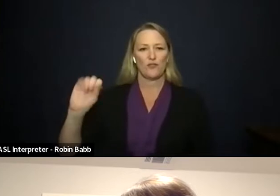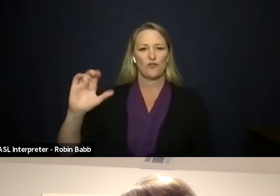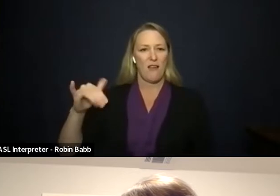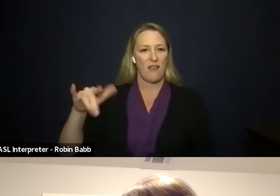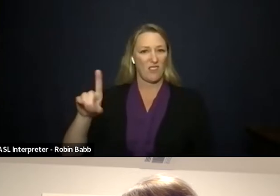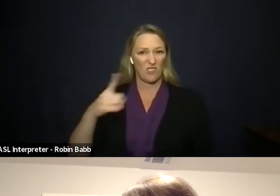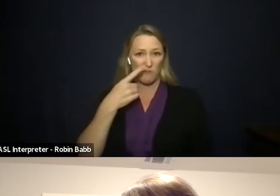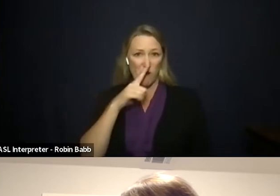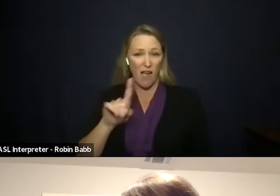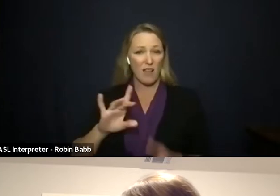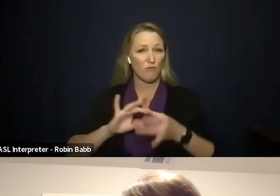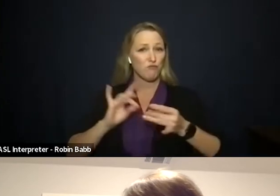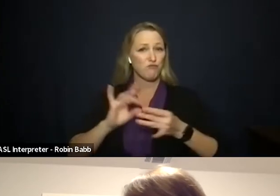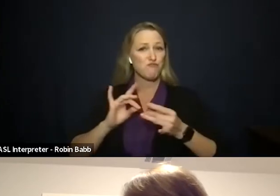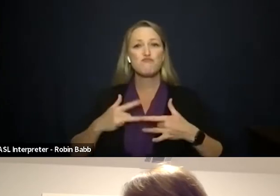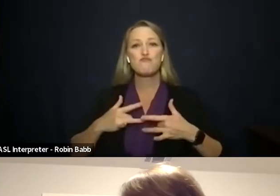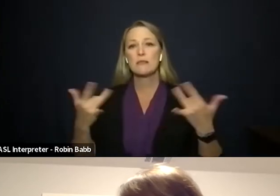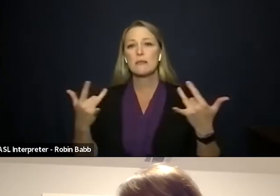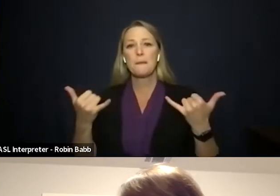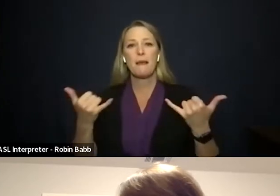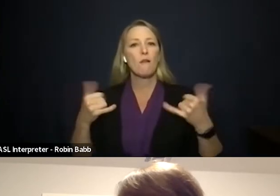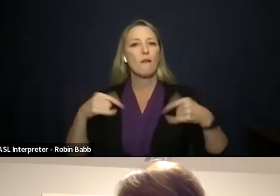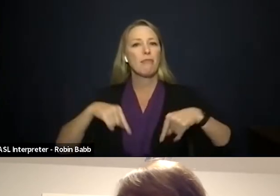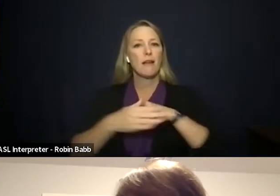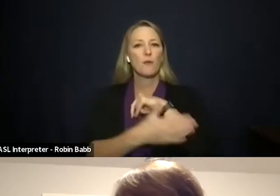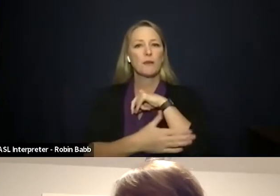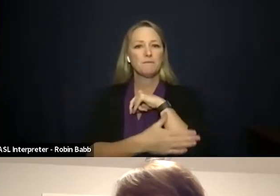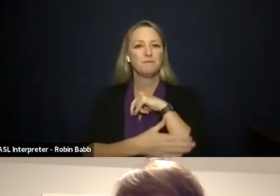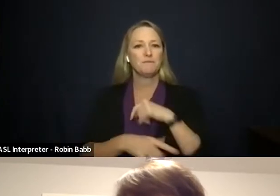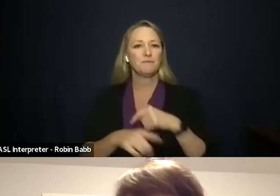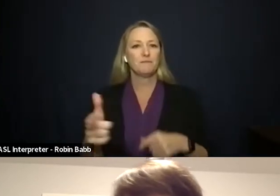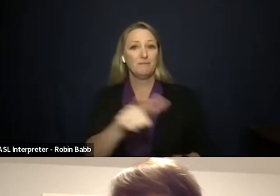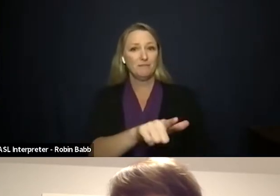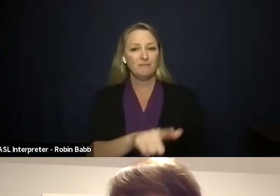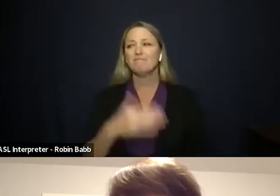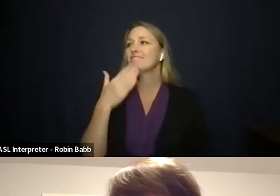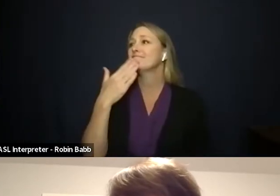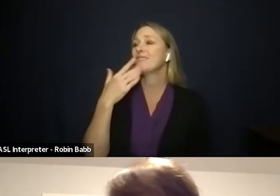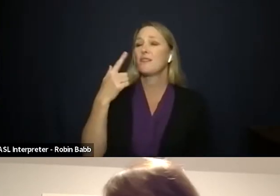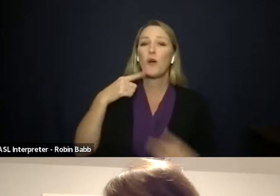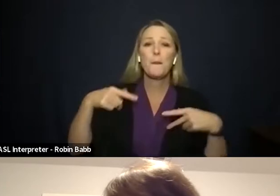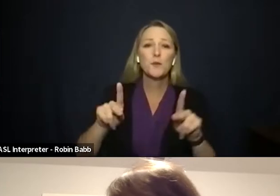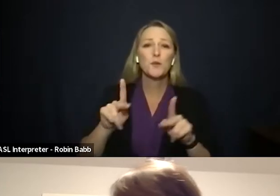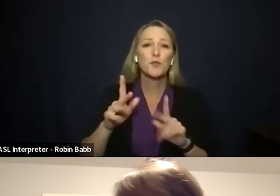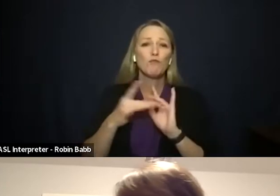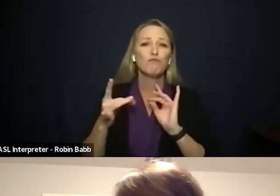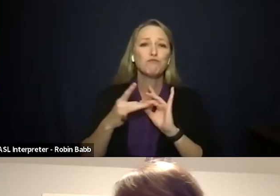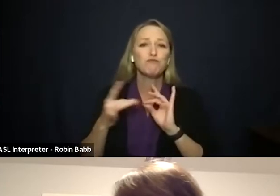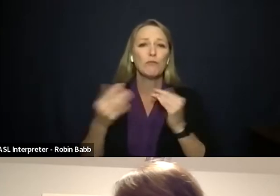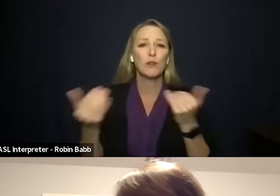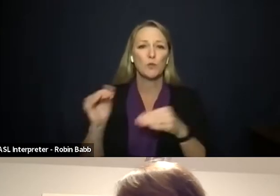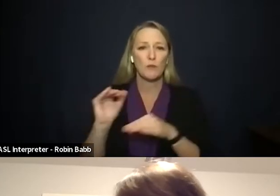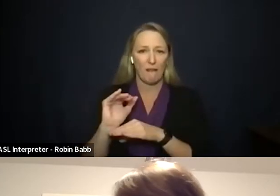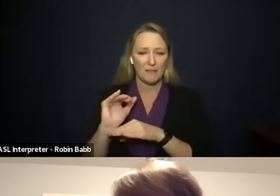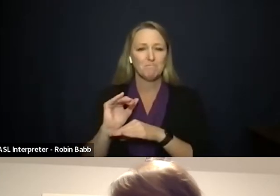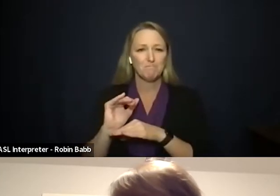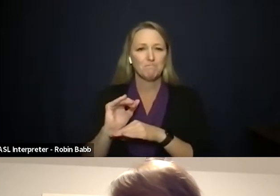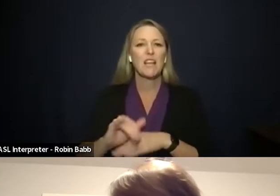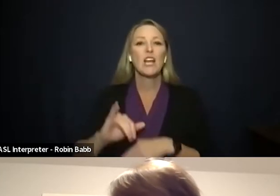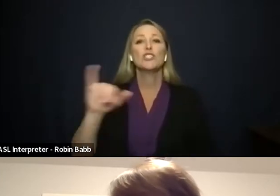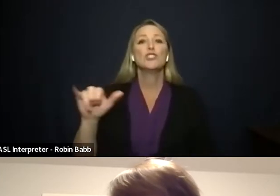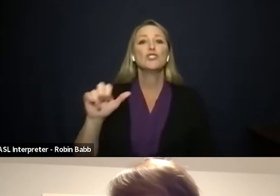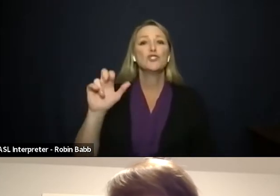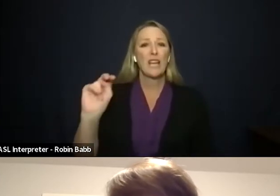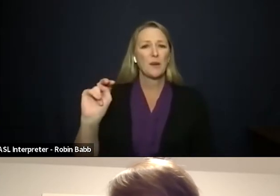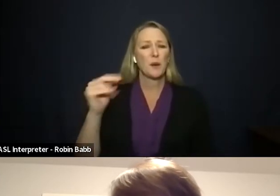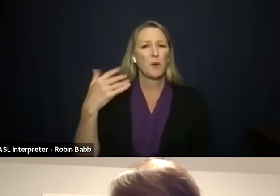regarding what's happening in the county susan thank you for the opportunity to speak with you this evening january has